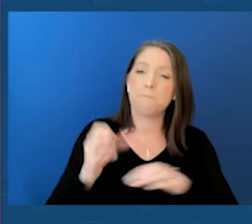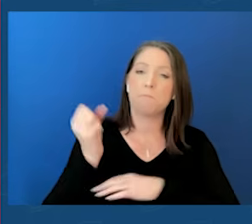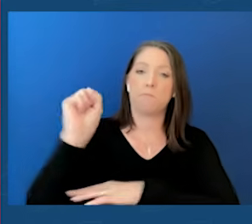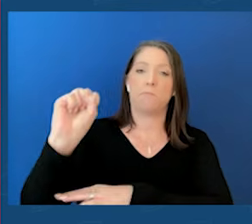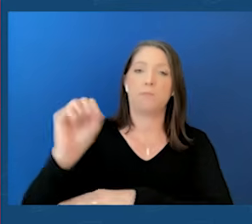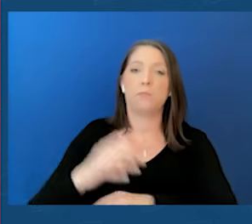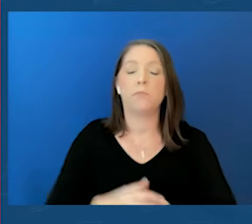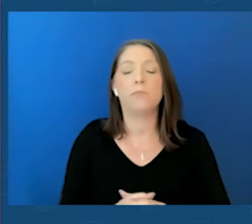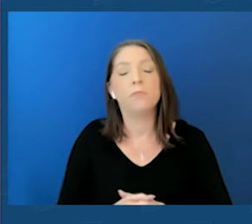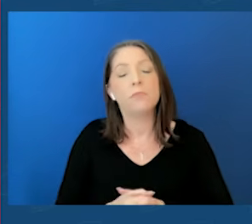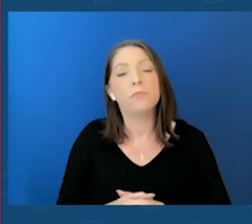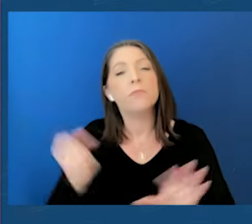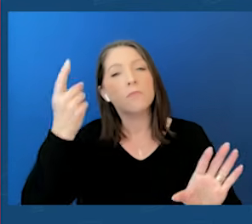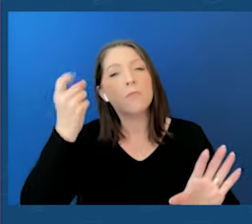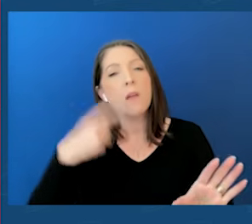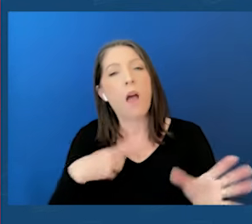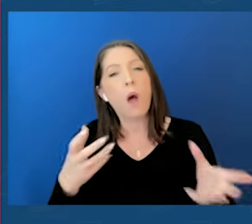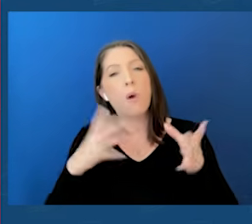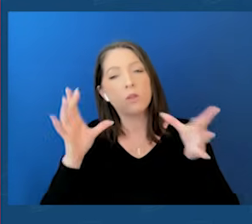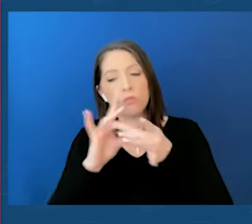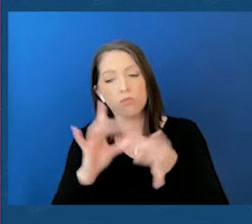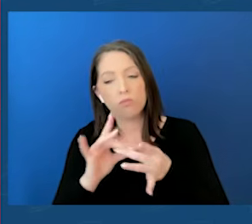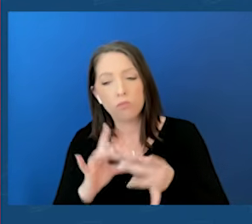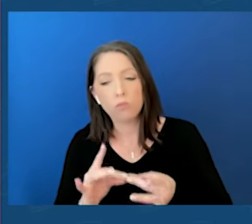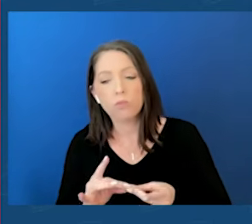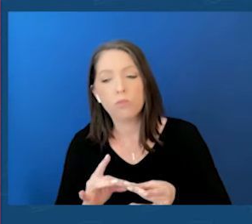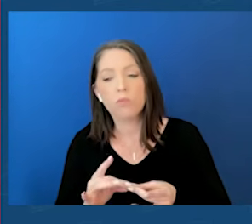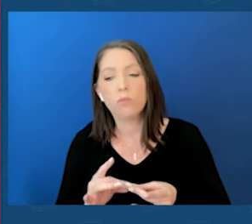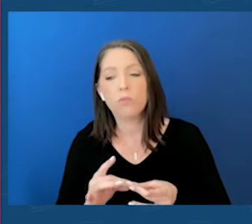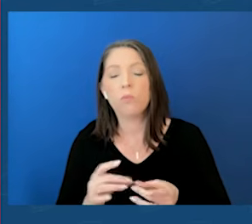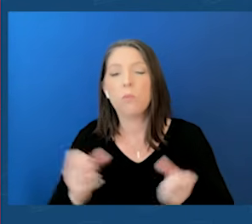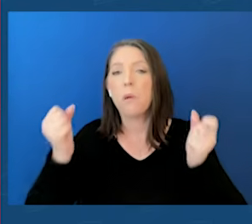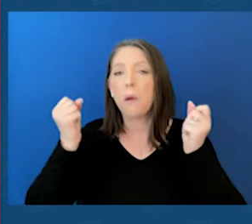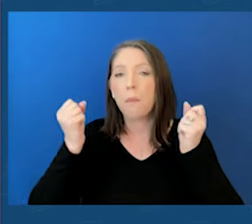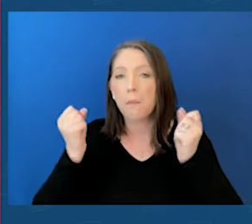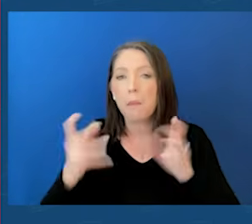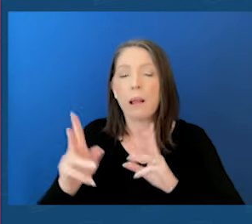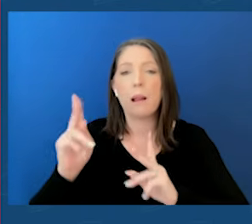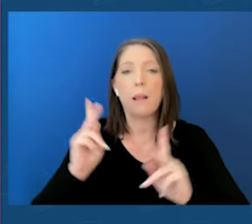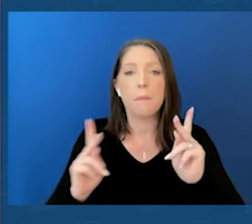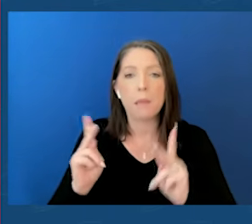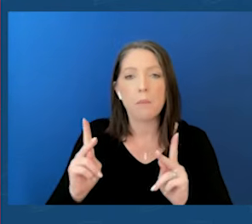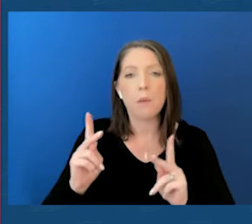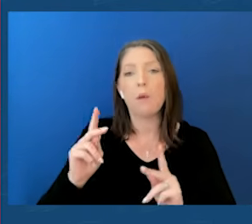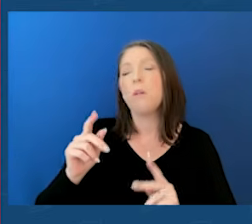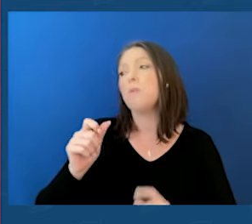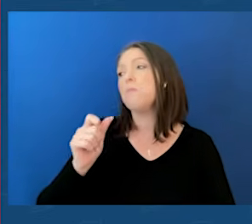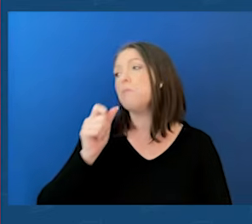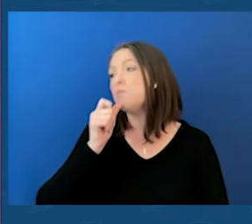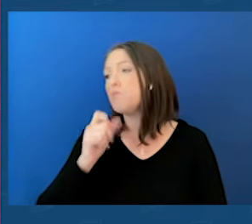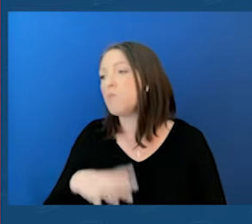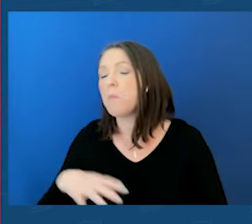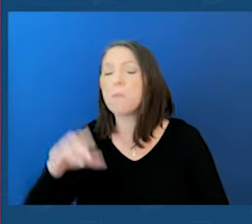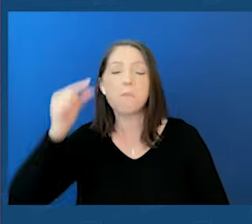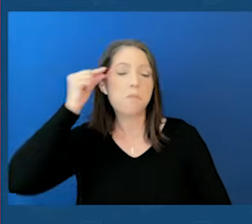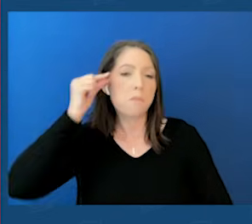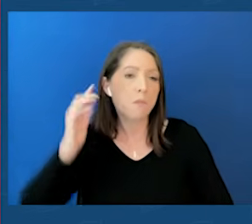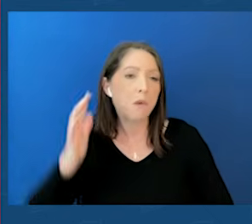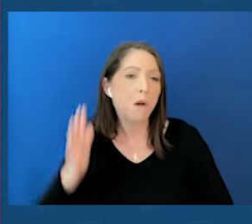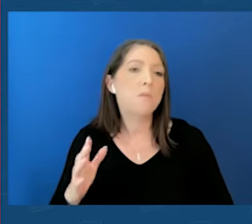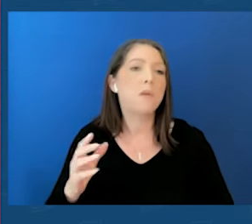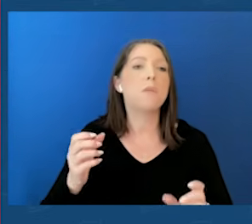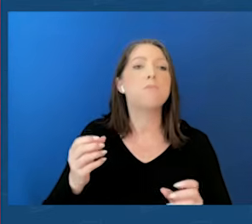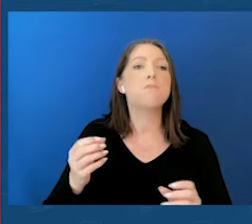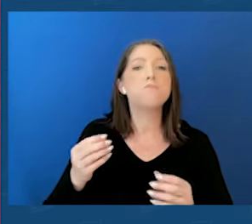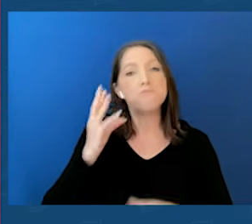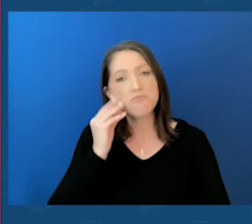say that we've had great statesmen and women and governors before, but I want to give credit to this